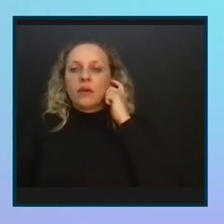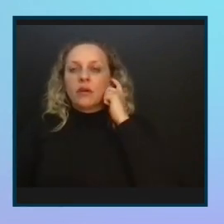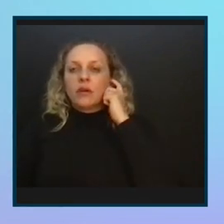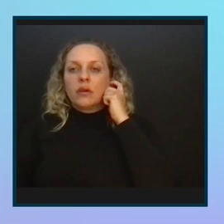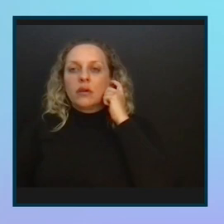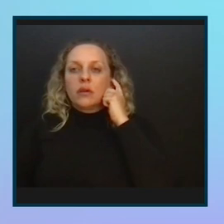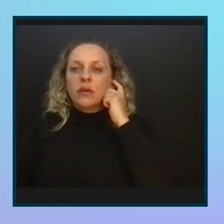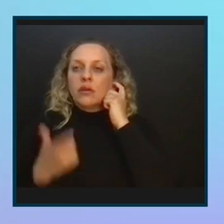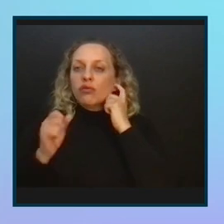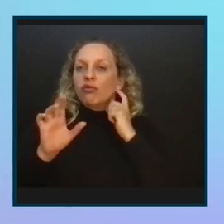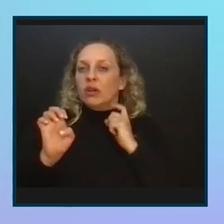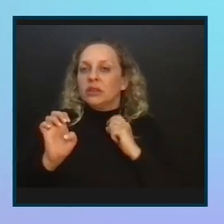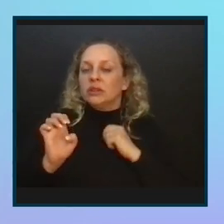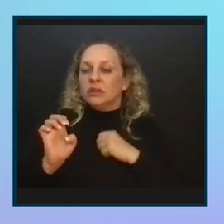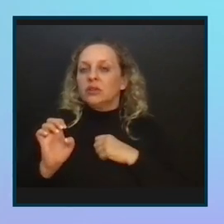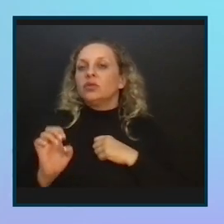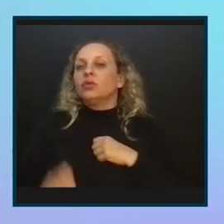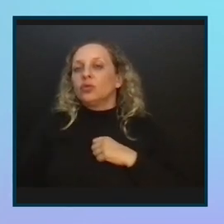Excellent.